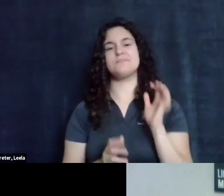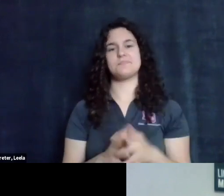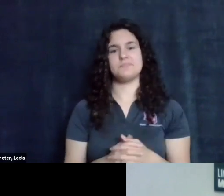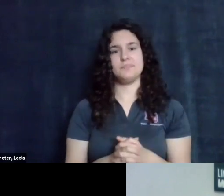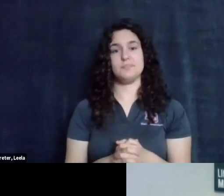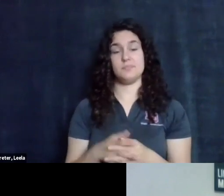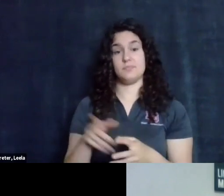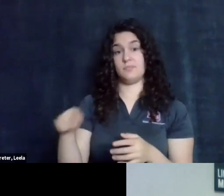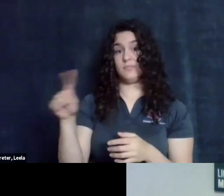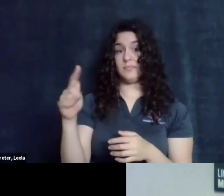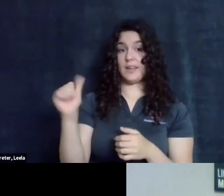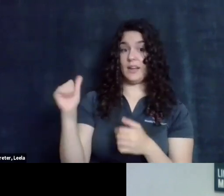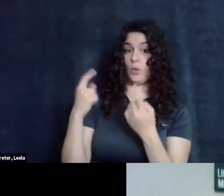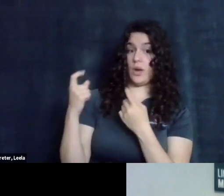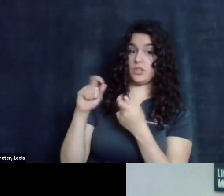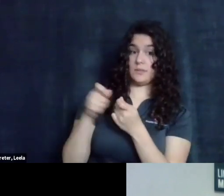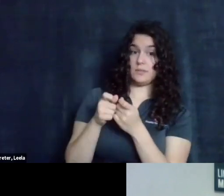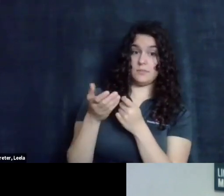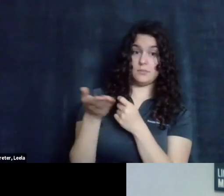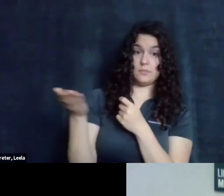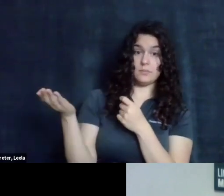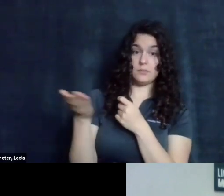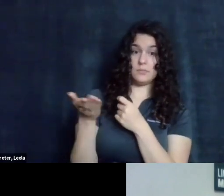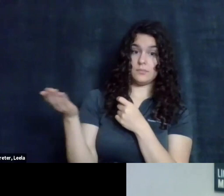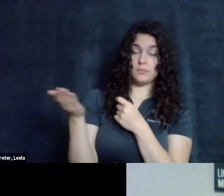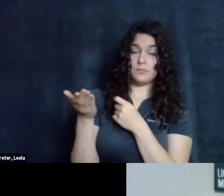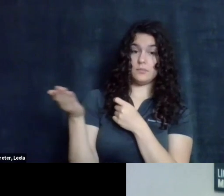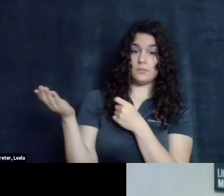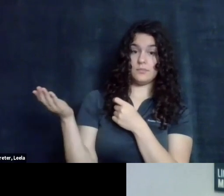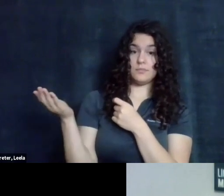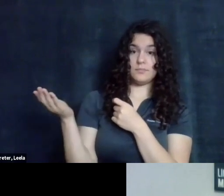Does anyone have any questions? You